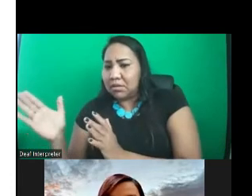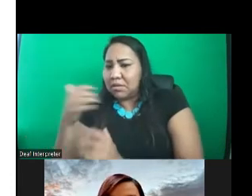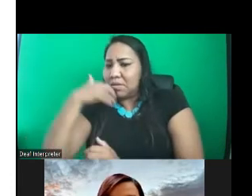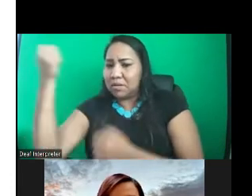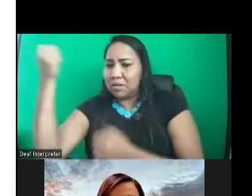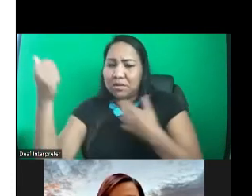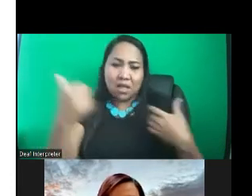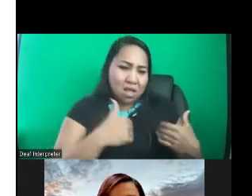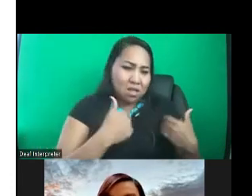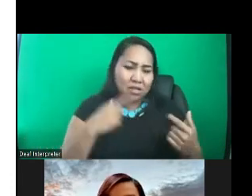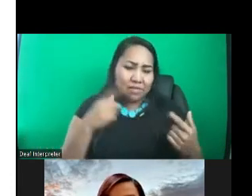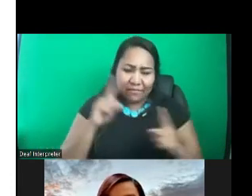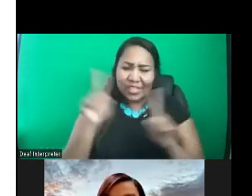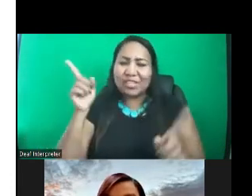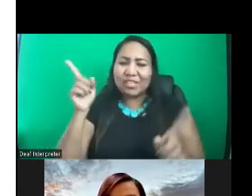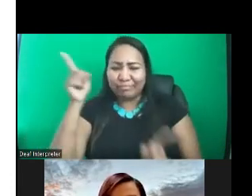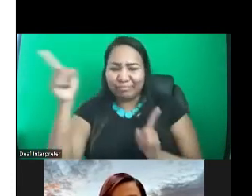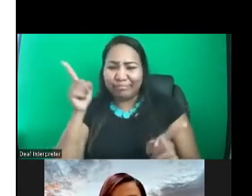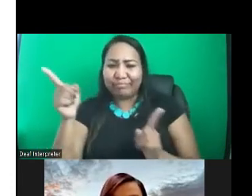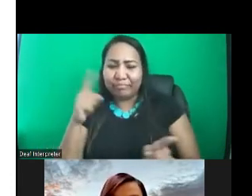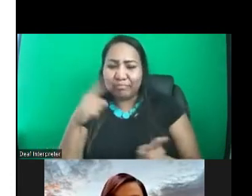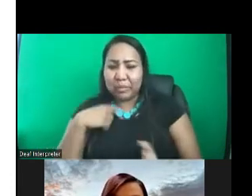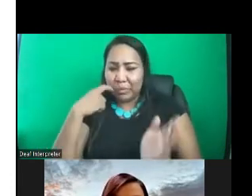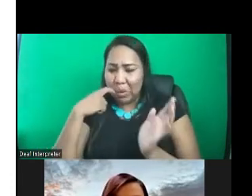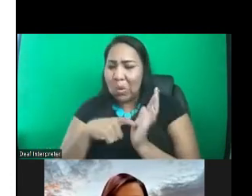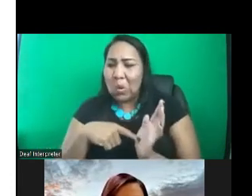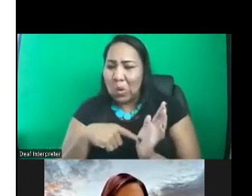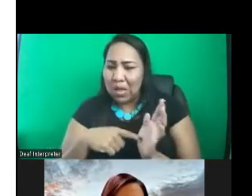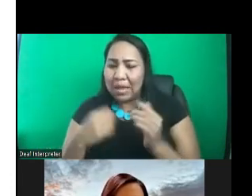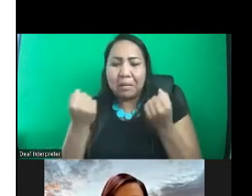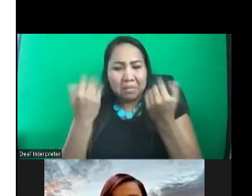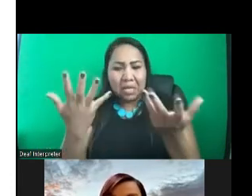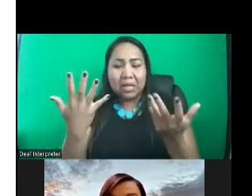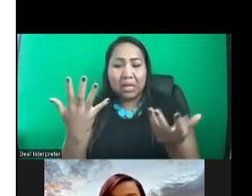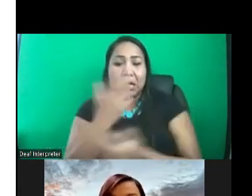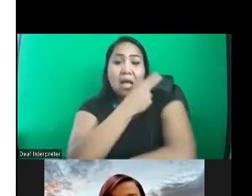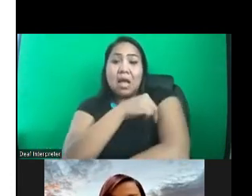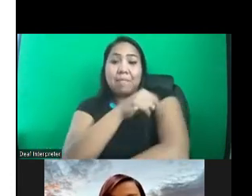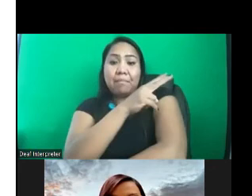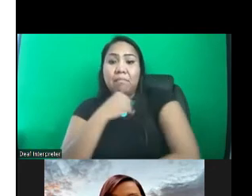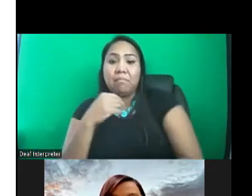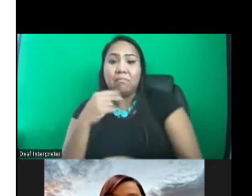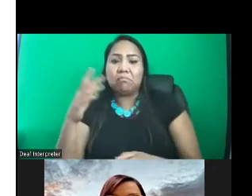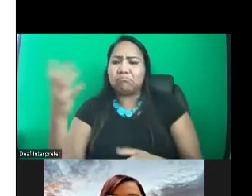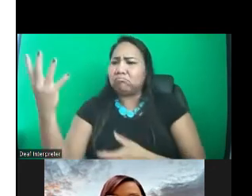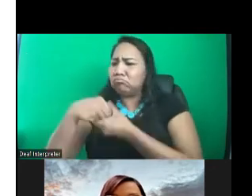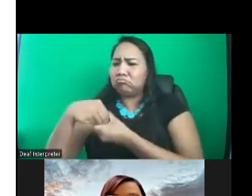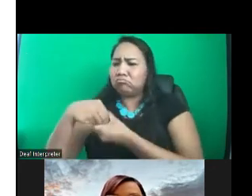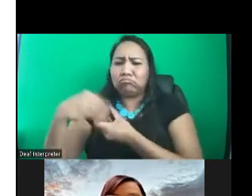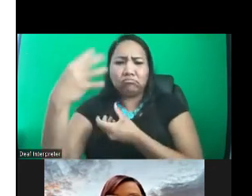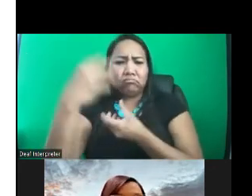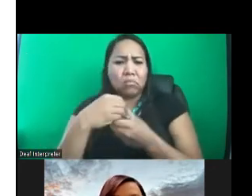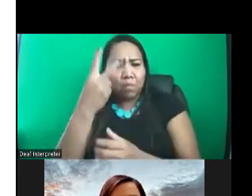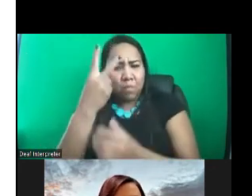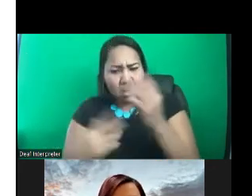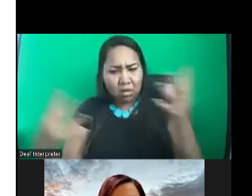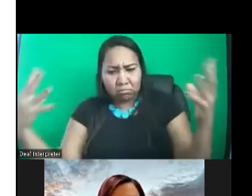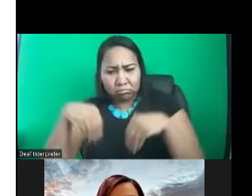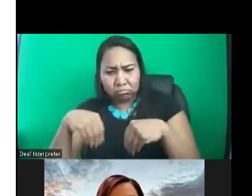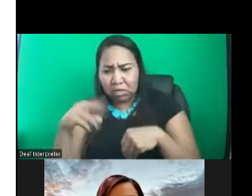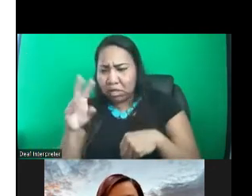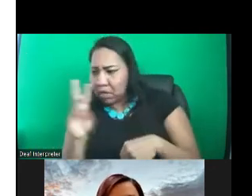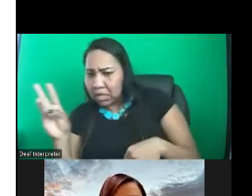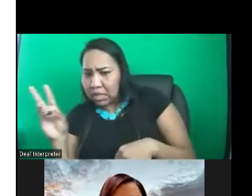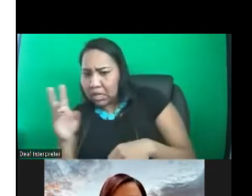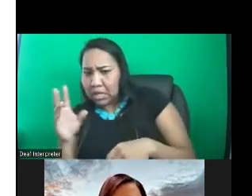and Western medicine into their healthcare facilities. For Hopi, that is something that we would never